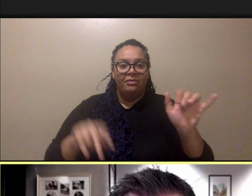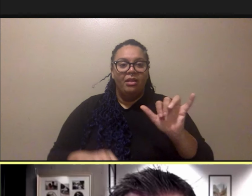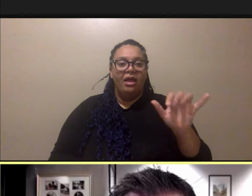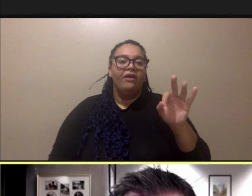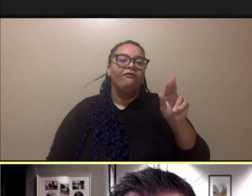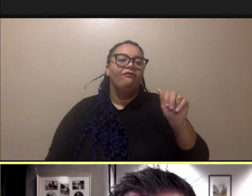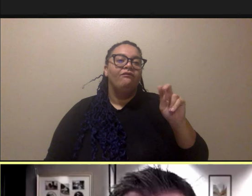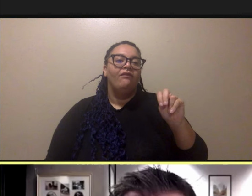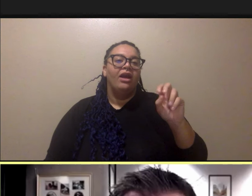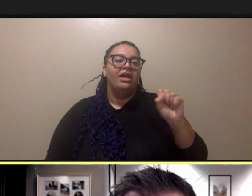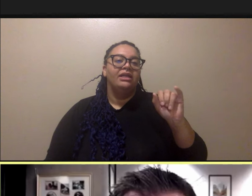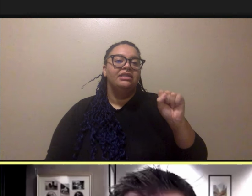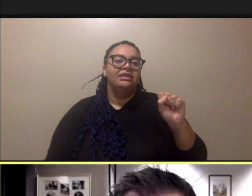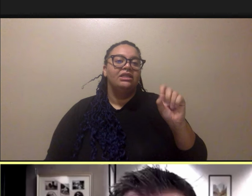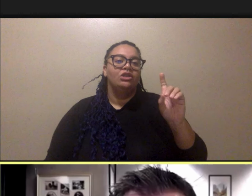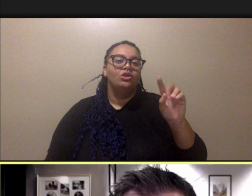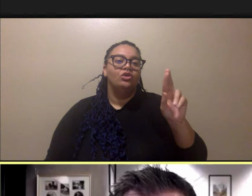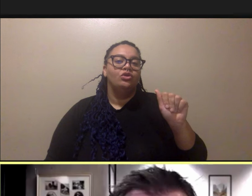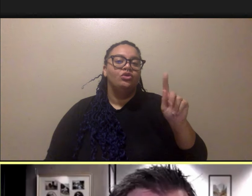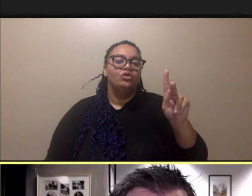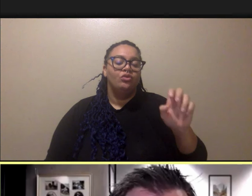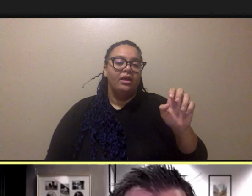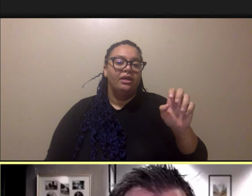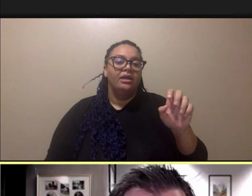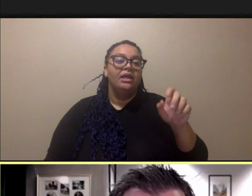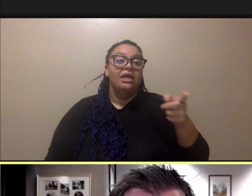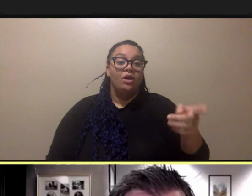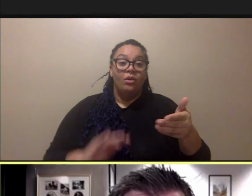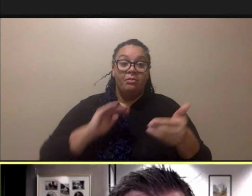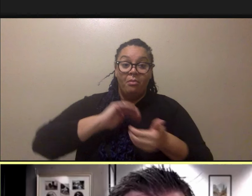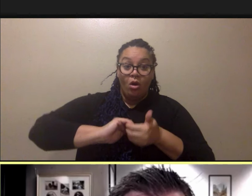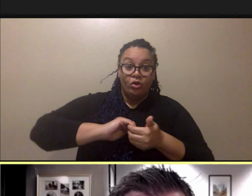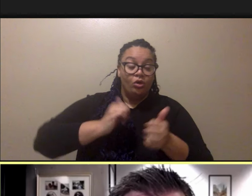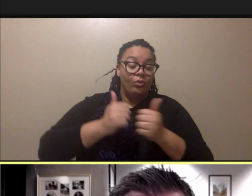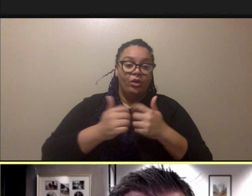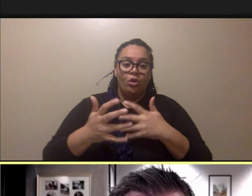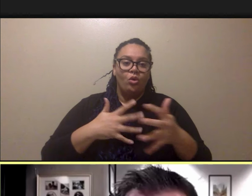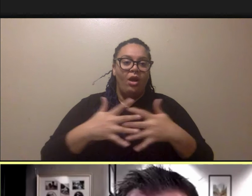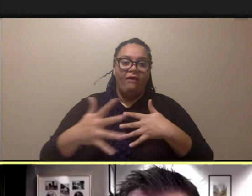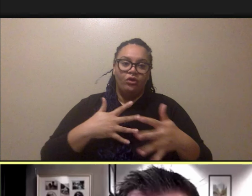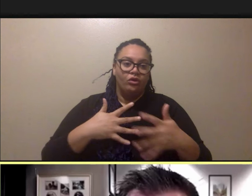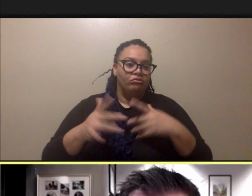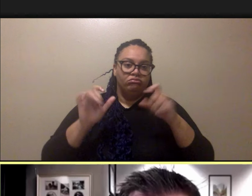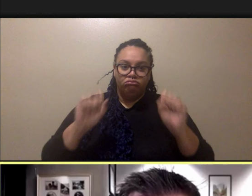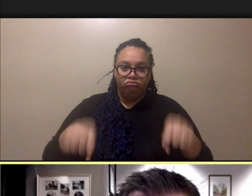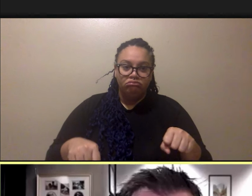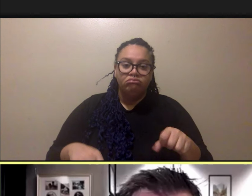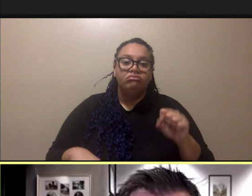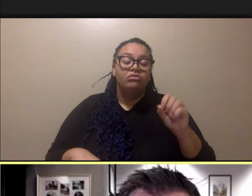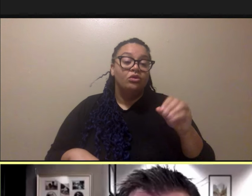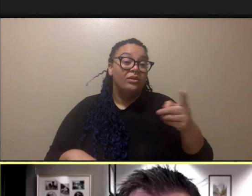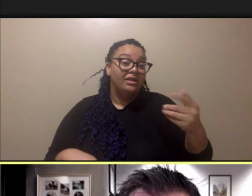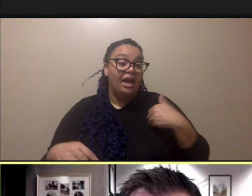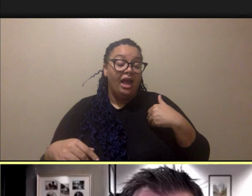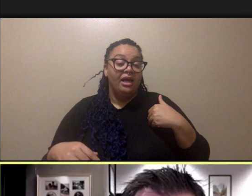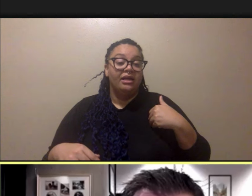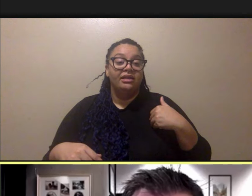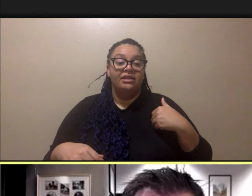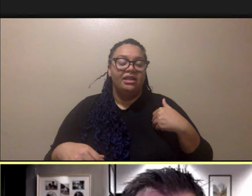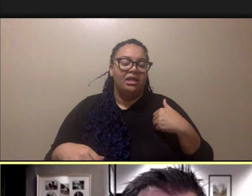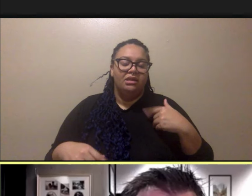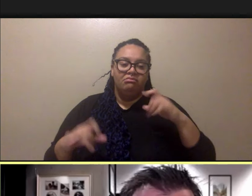in order to make money, they would partner with whoever was available. And Francis Drake had a famous expedition against the